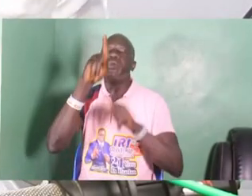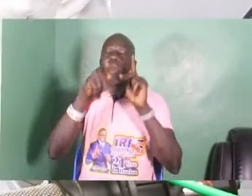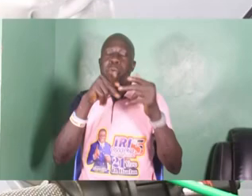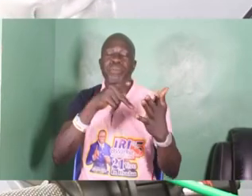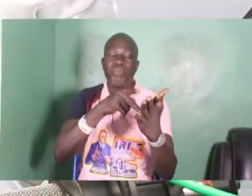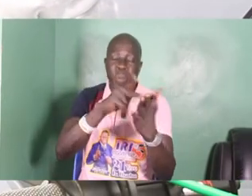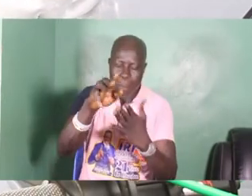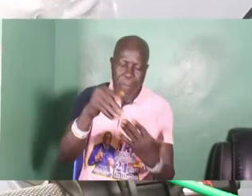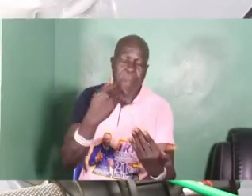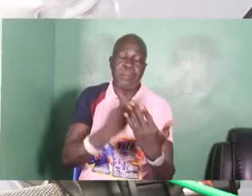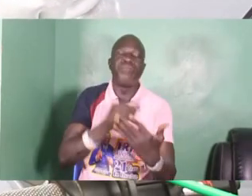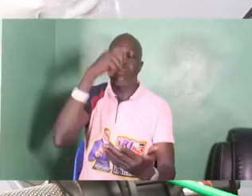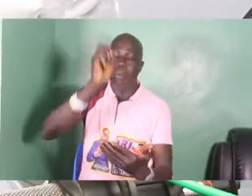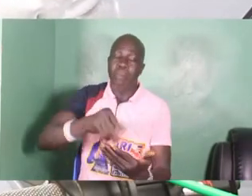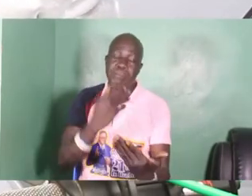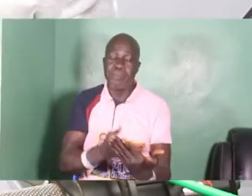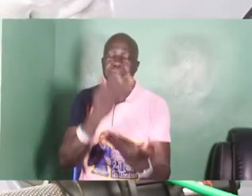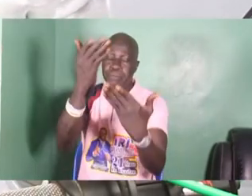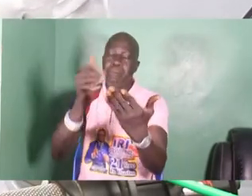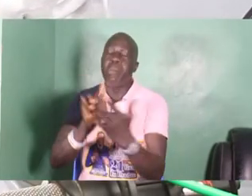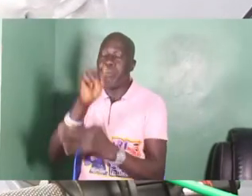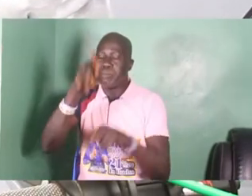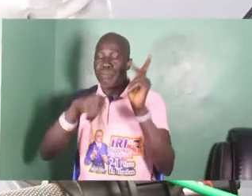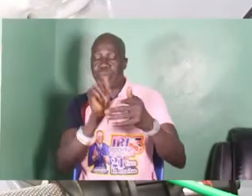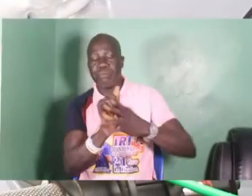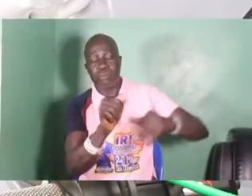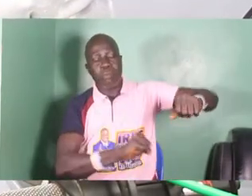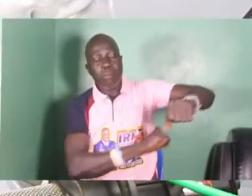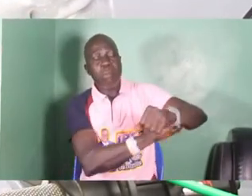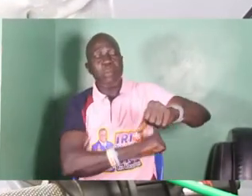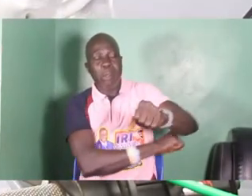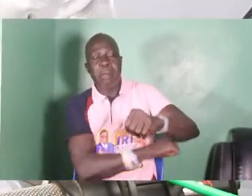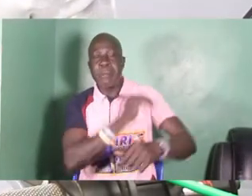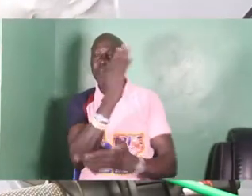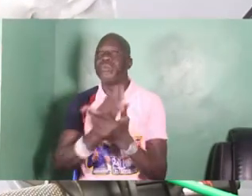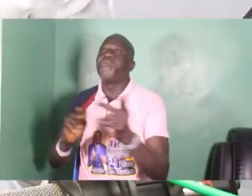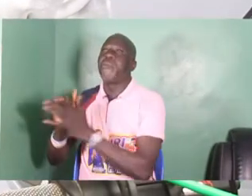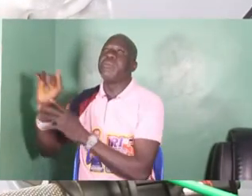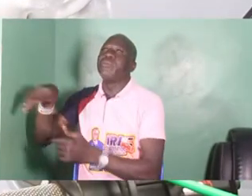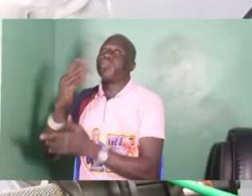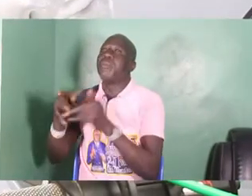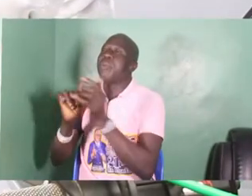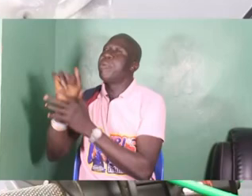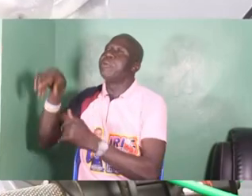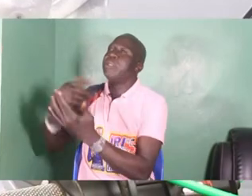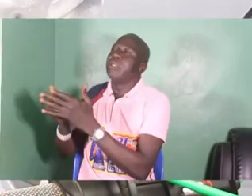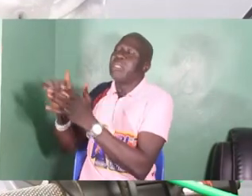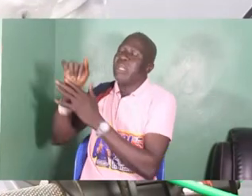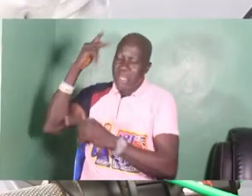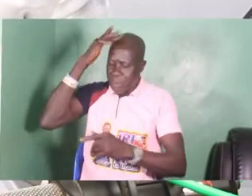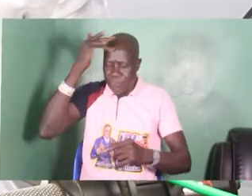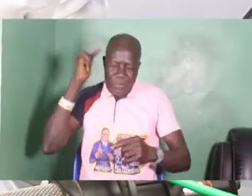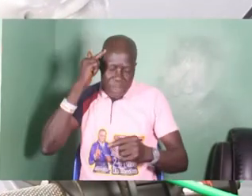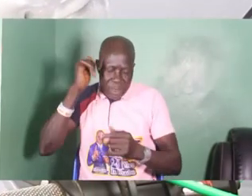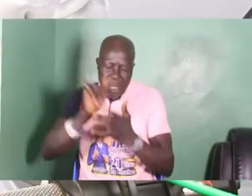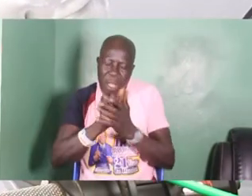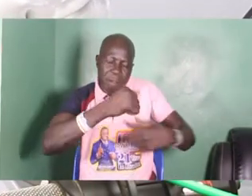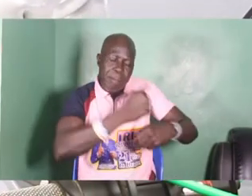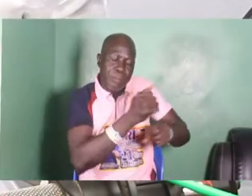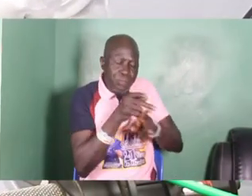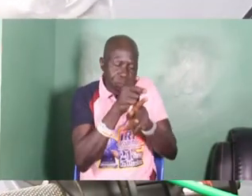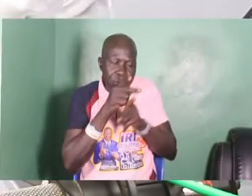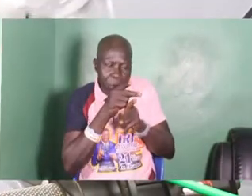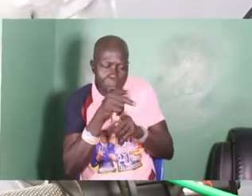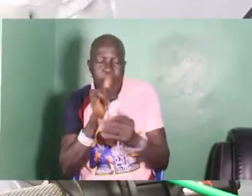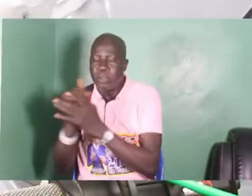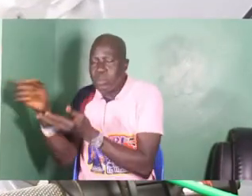For the covenants of repayers. I want to support you. The supporters. Some people are disciples. That's taking care of I